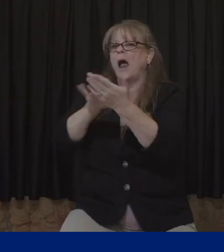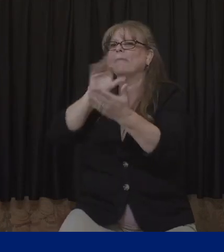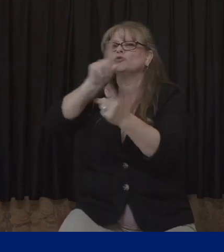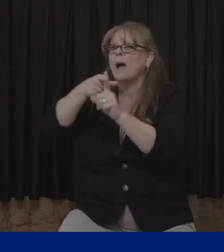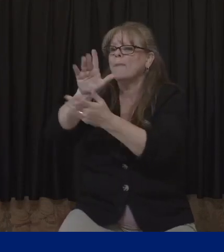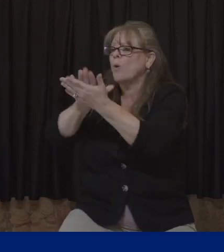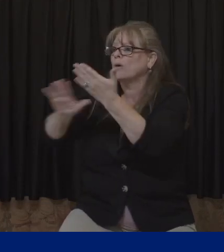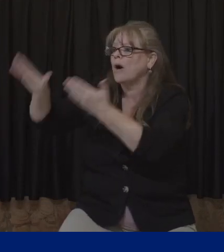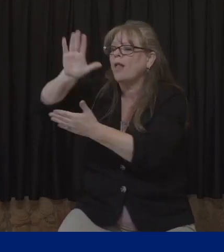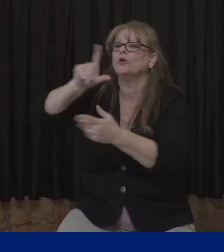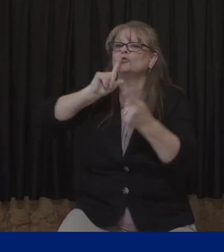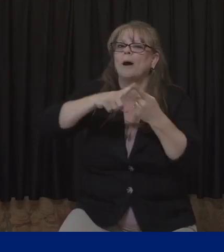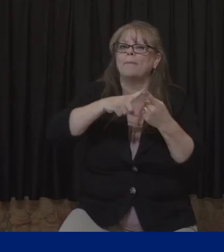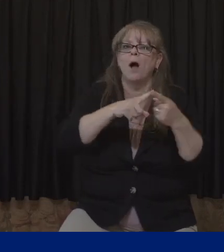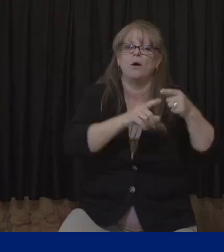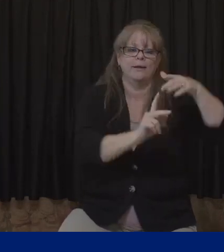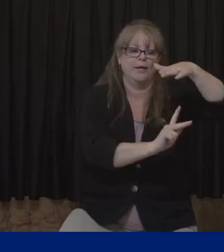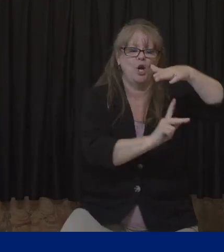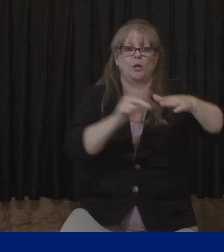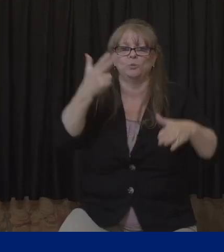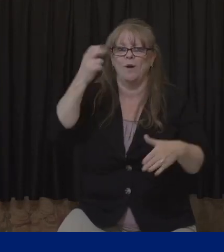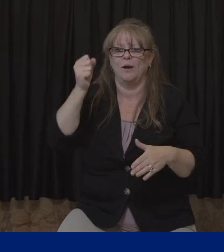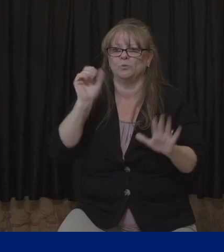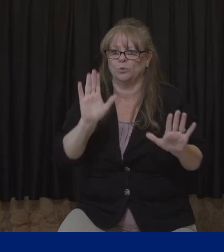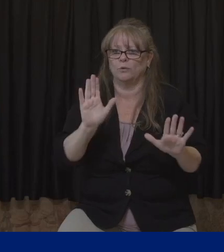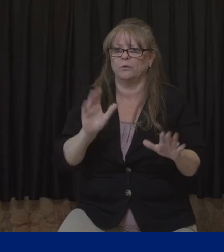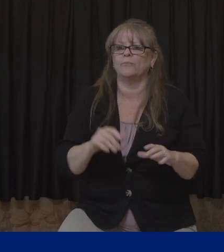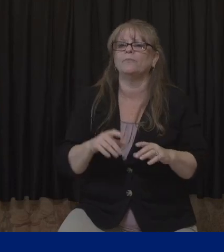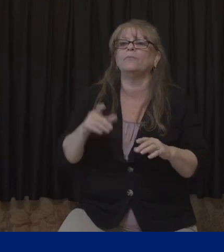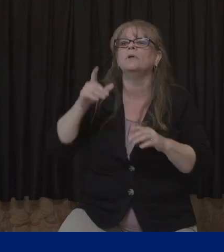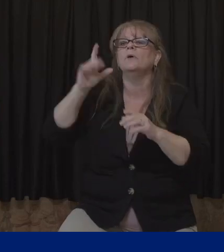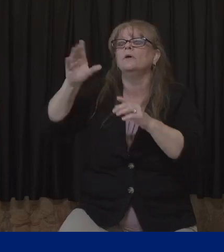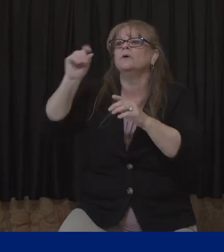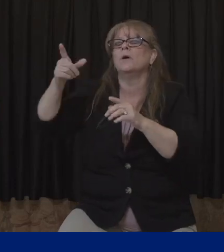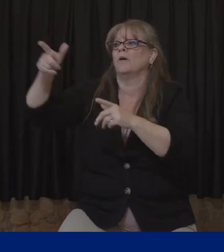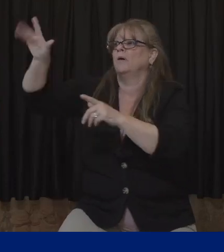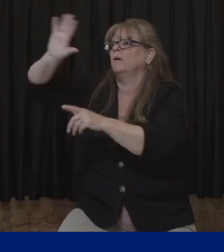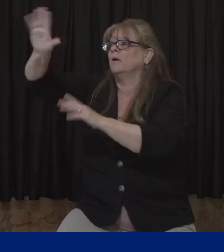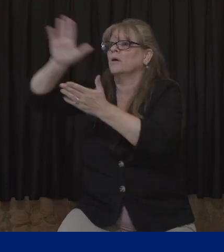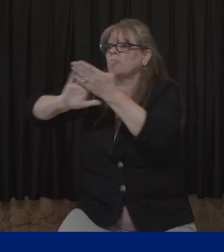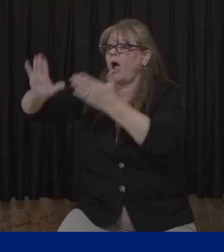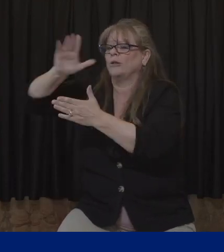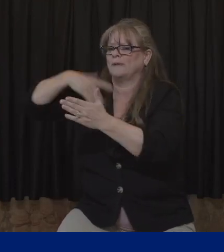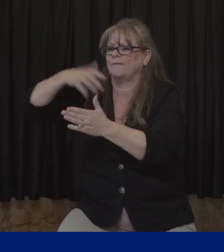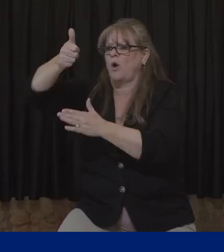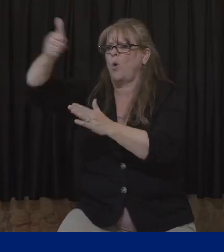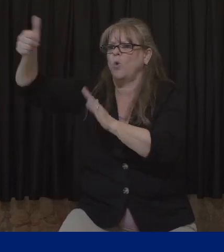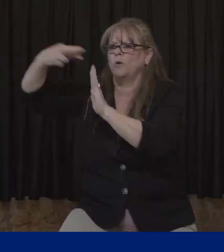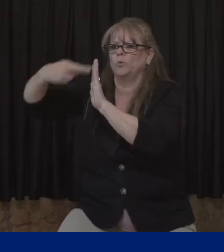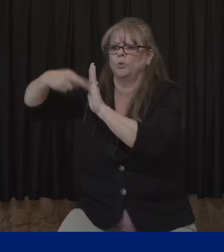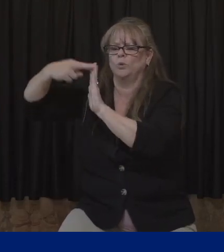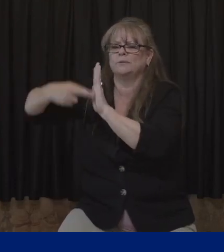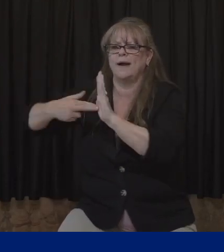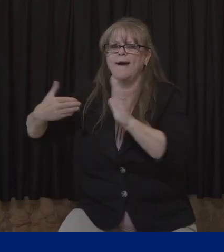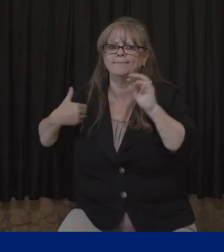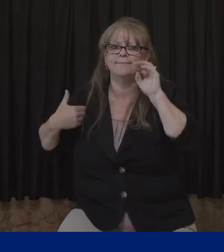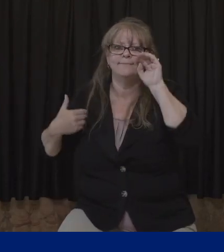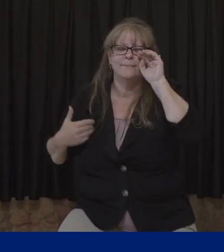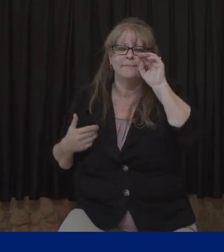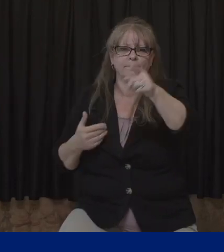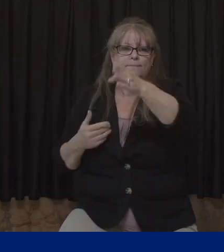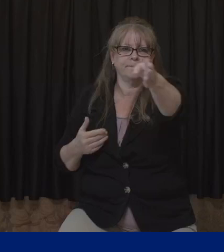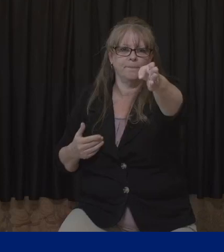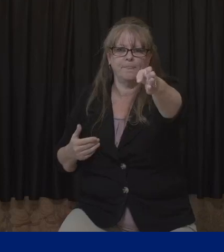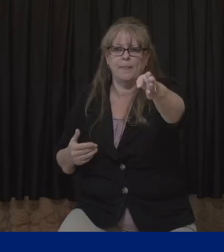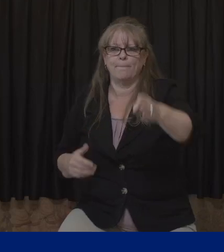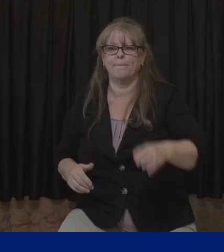technical classes as well. Next question from the room. Governor, you have said that enforcement is critical, but yet there are some counties that have said that they're not going to